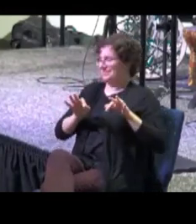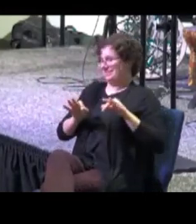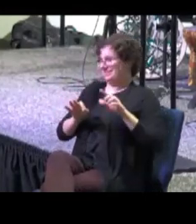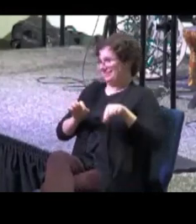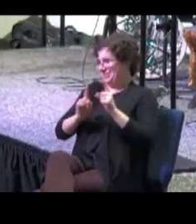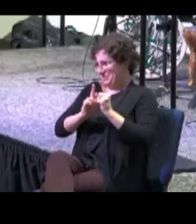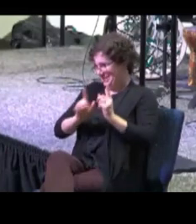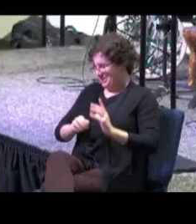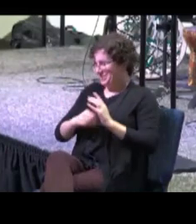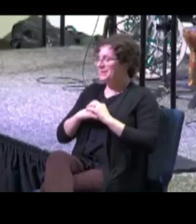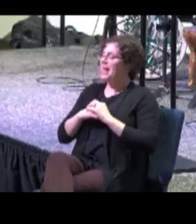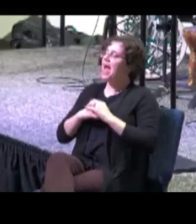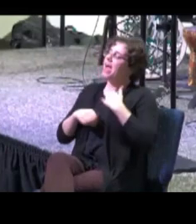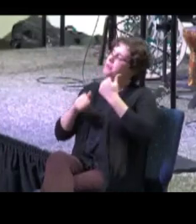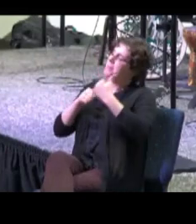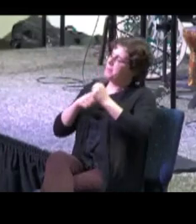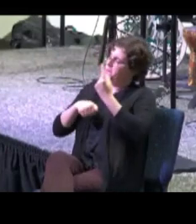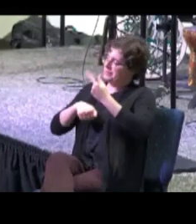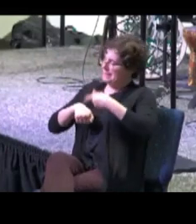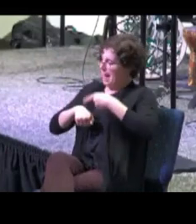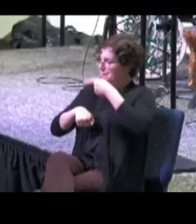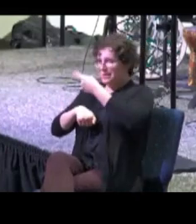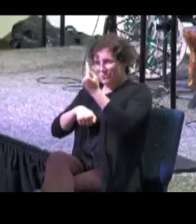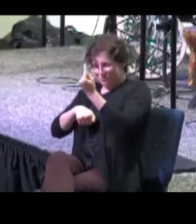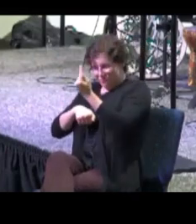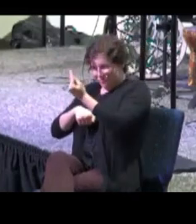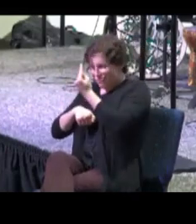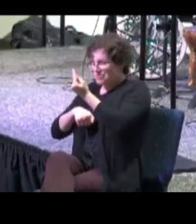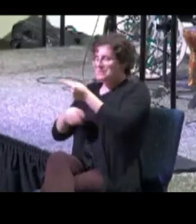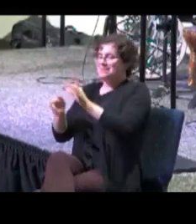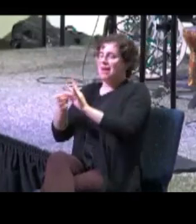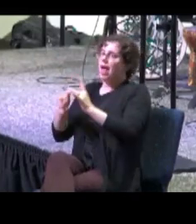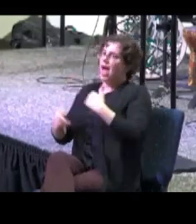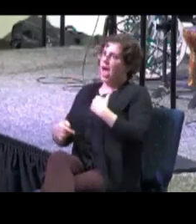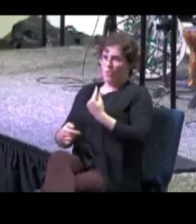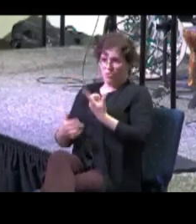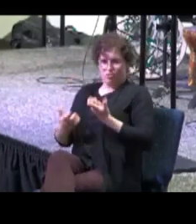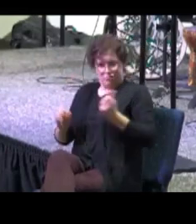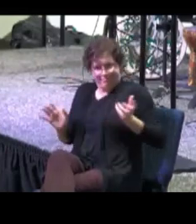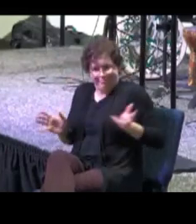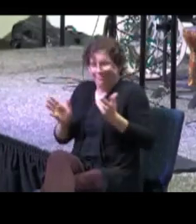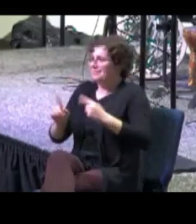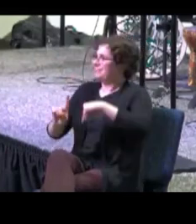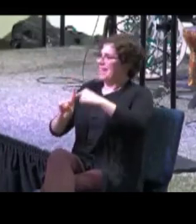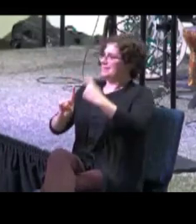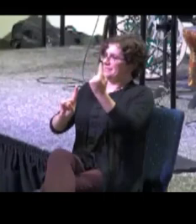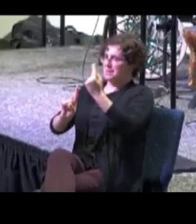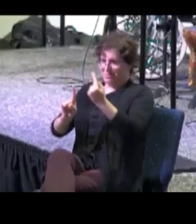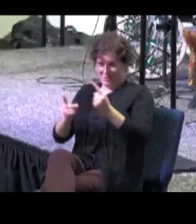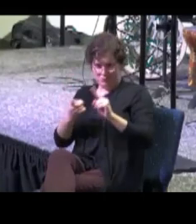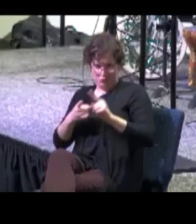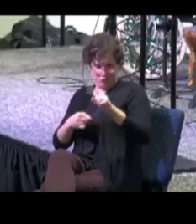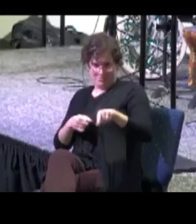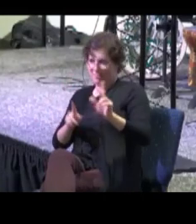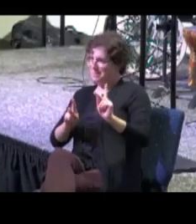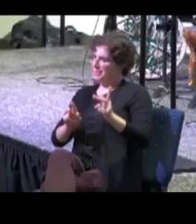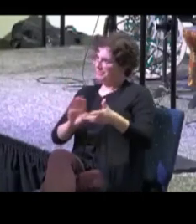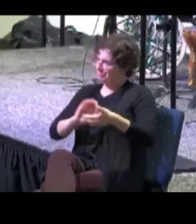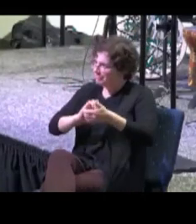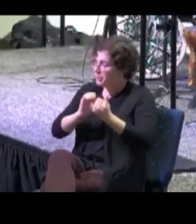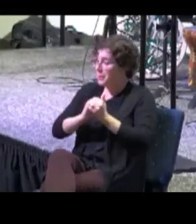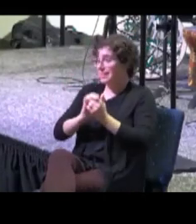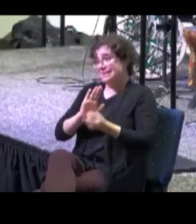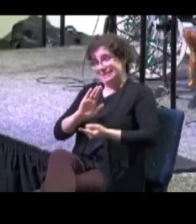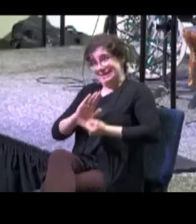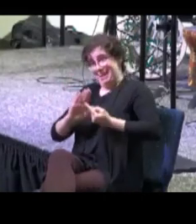I remember him saying that he always looked for something positive to say to those he was working with. Sometimes it was,